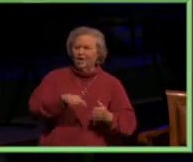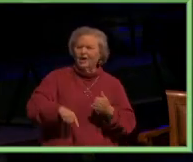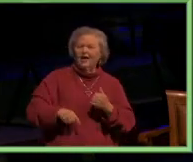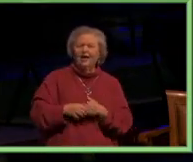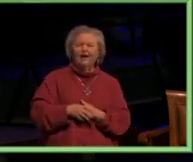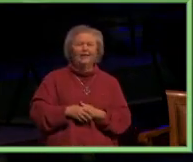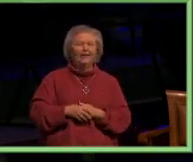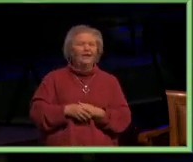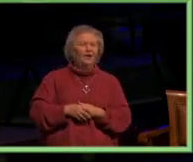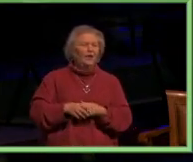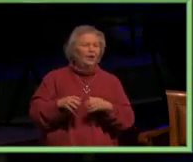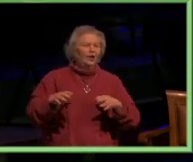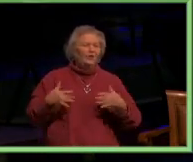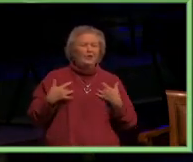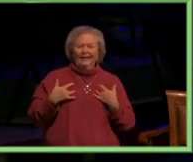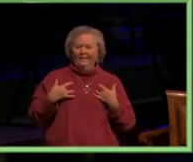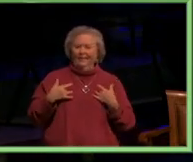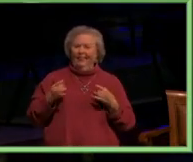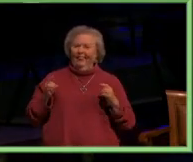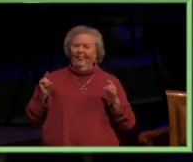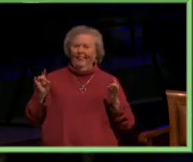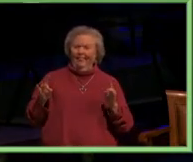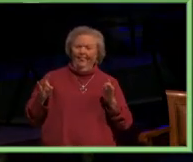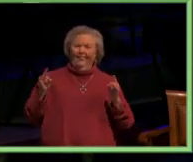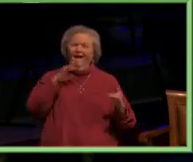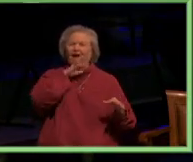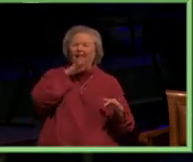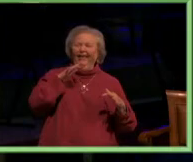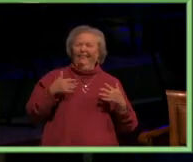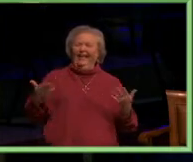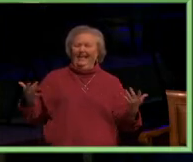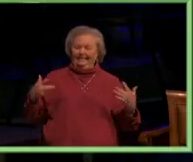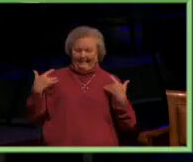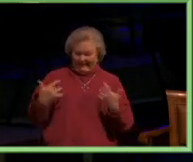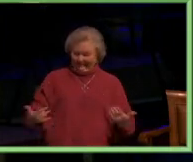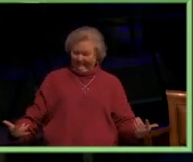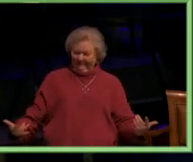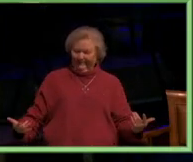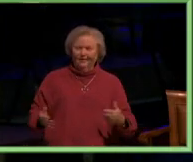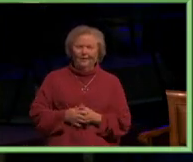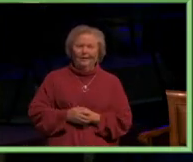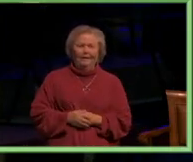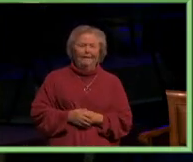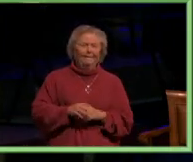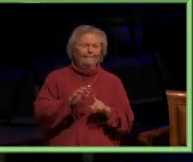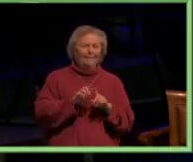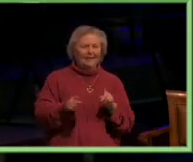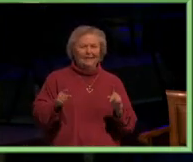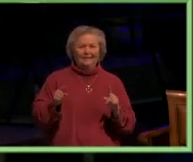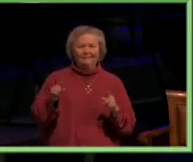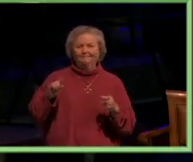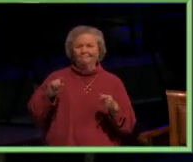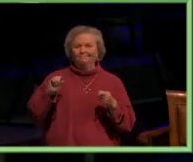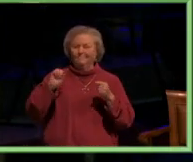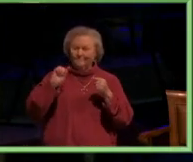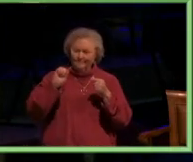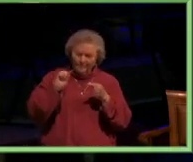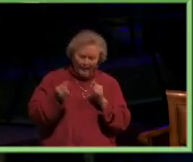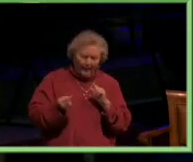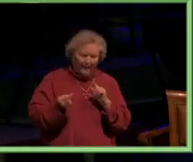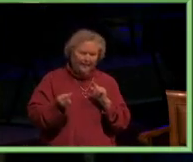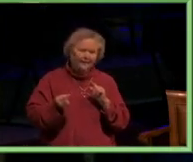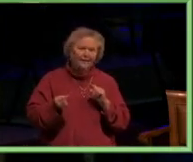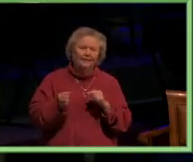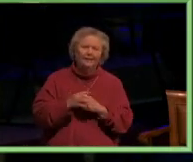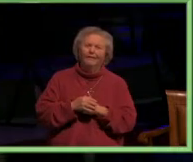can get away with wearing tacky sweaters, right? Like, it's a great time of year. But there's also pain involved when we think about those that are missing and families